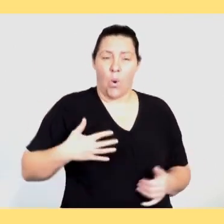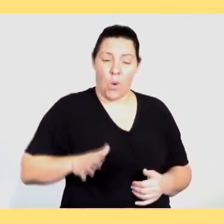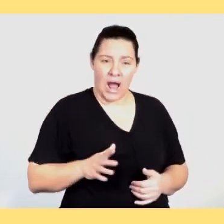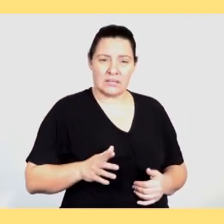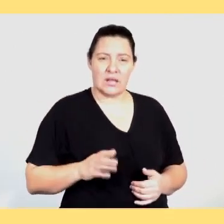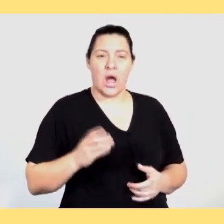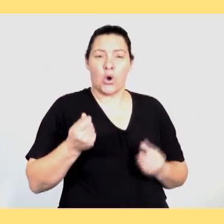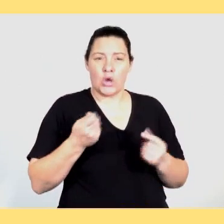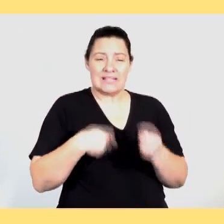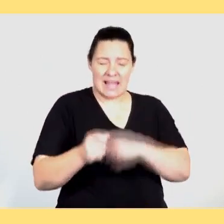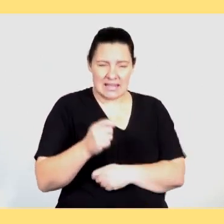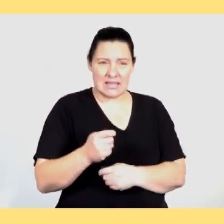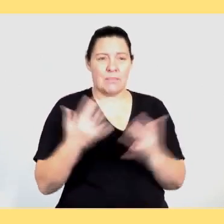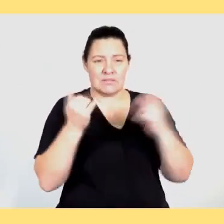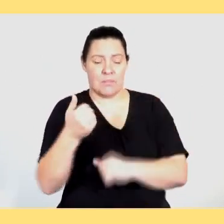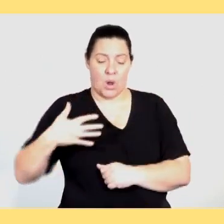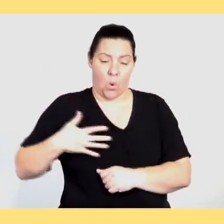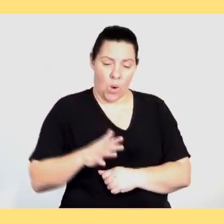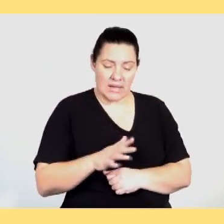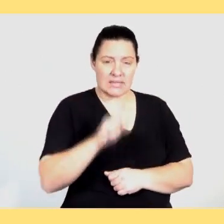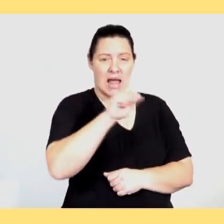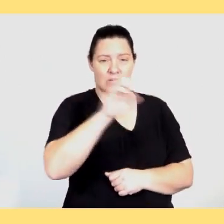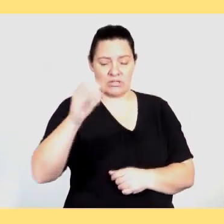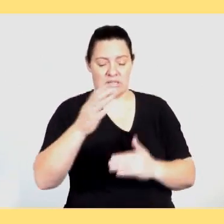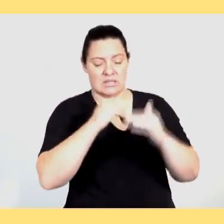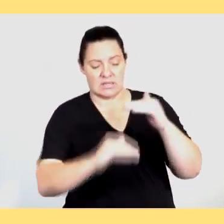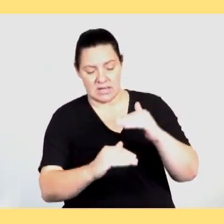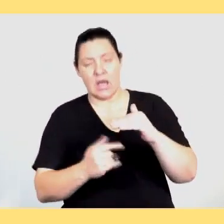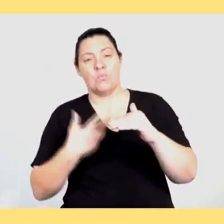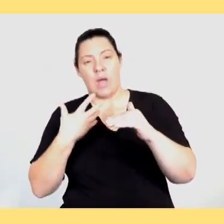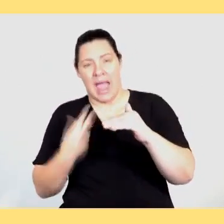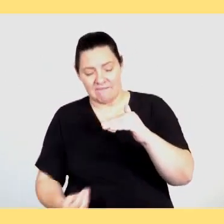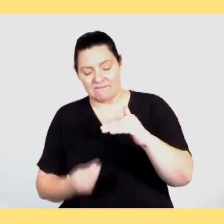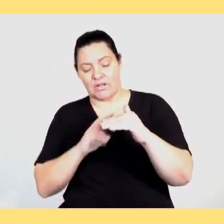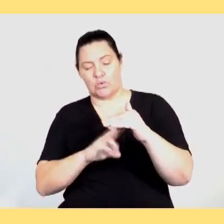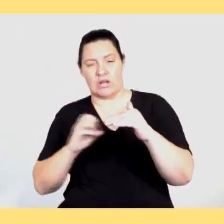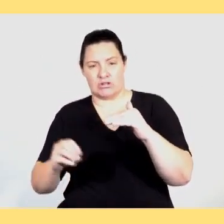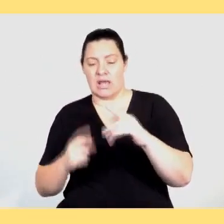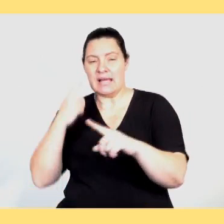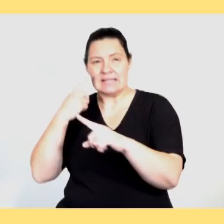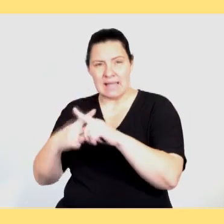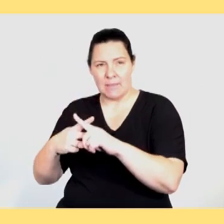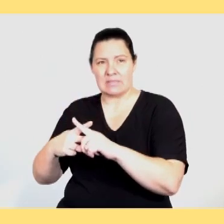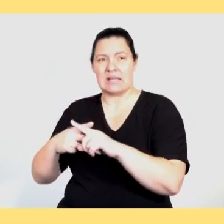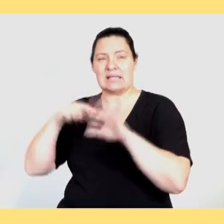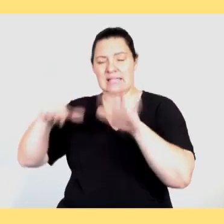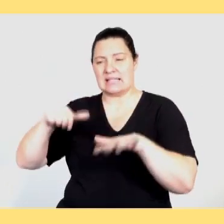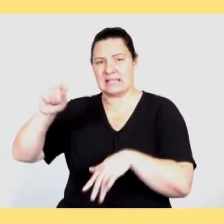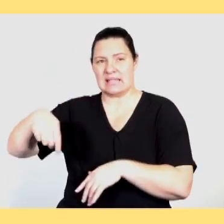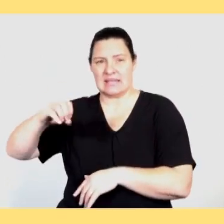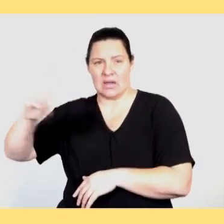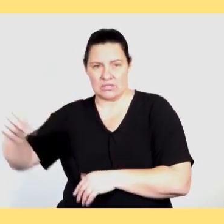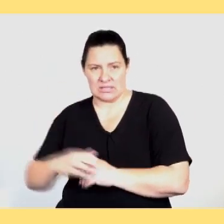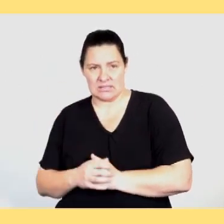when I want to get cost of sales, remember, what I want is 100. What I have is 200 multiplied